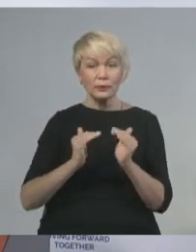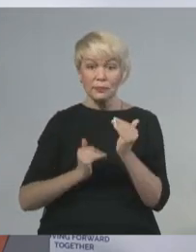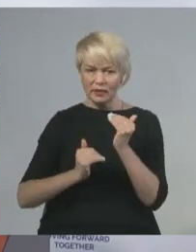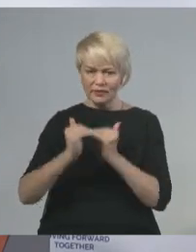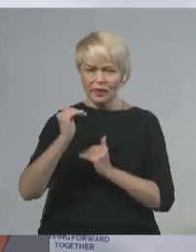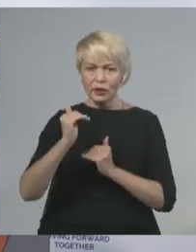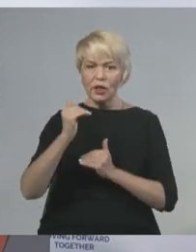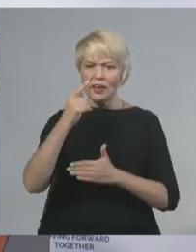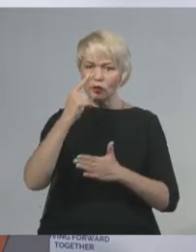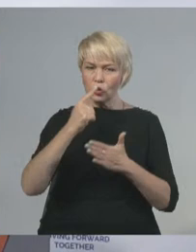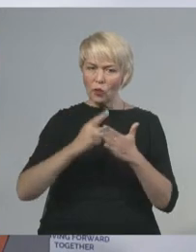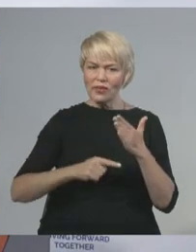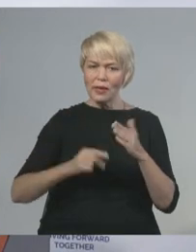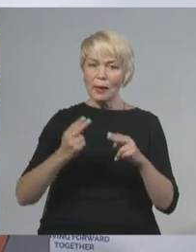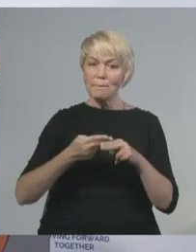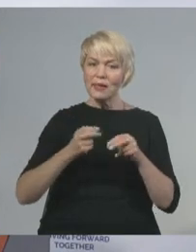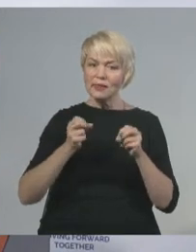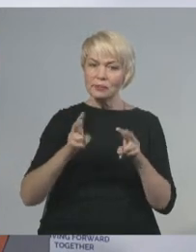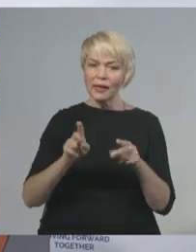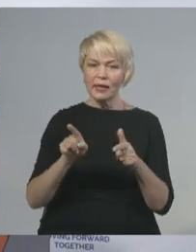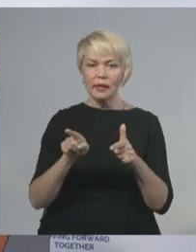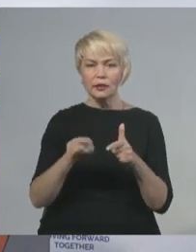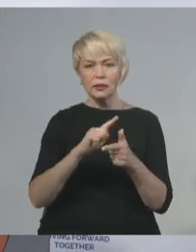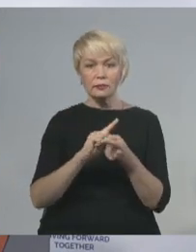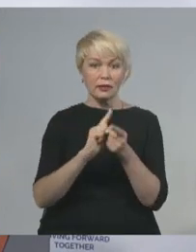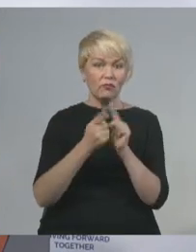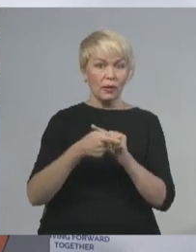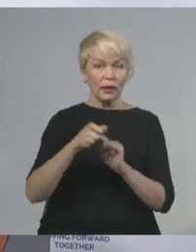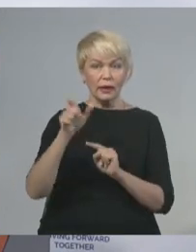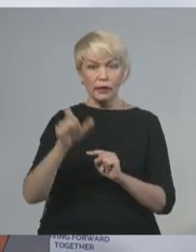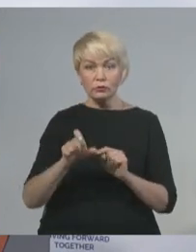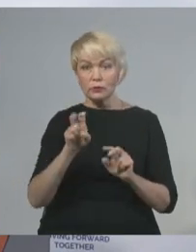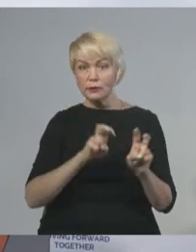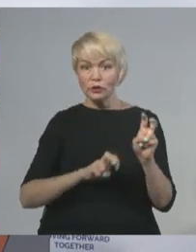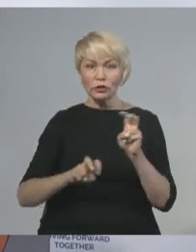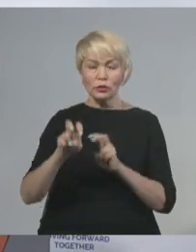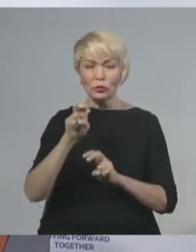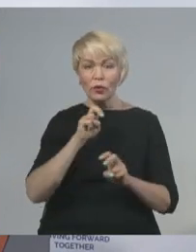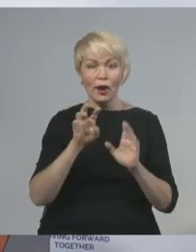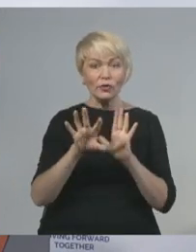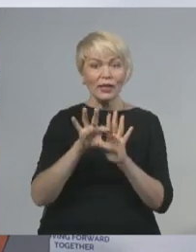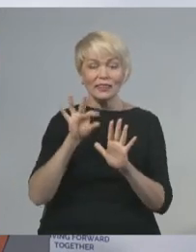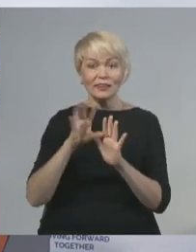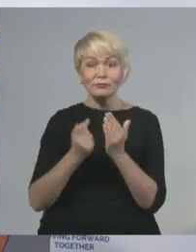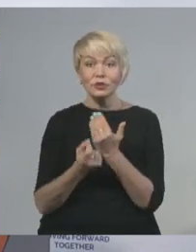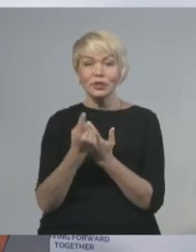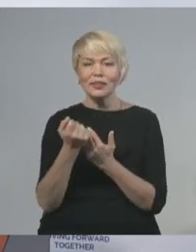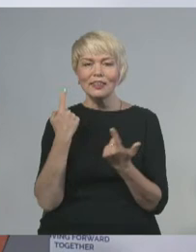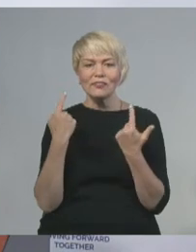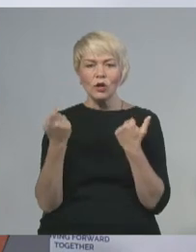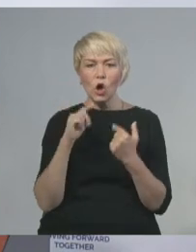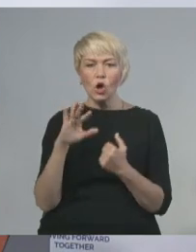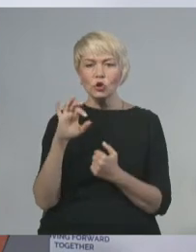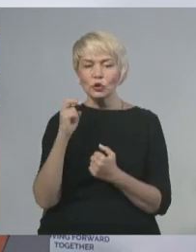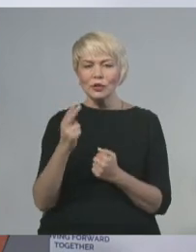were trying to look for alternative information in social media and other sources adella